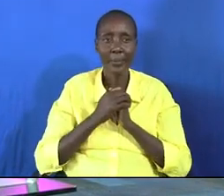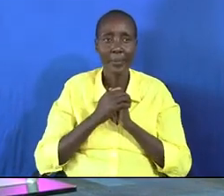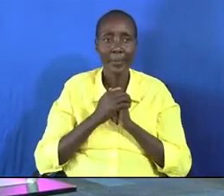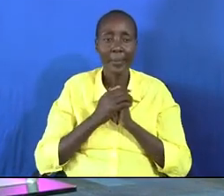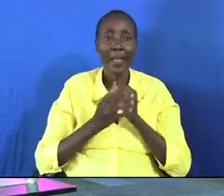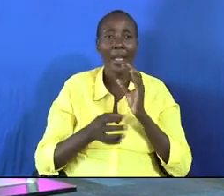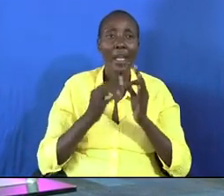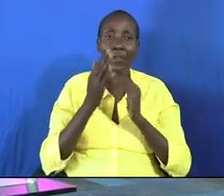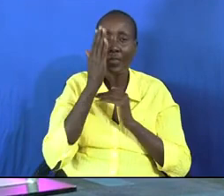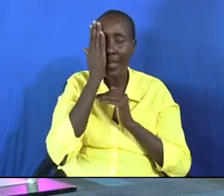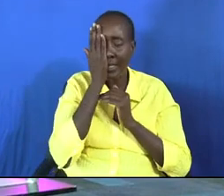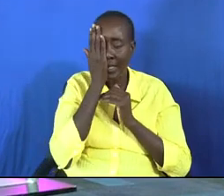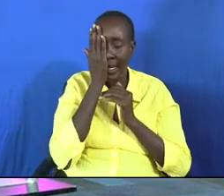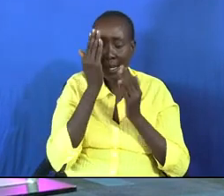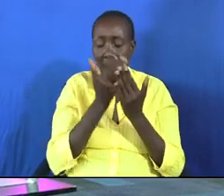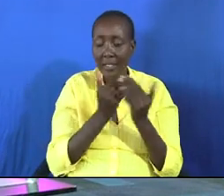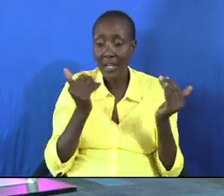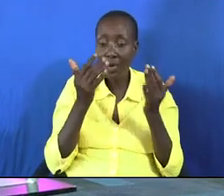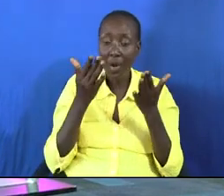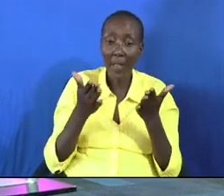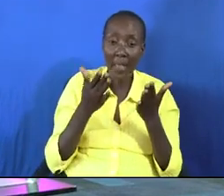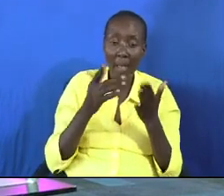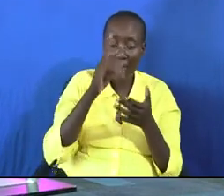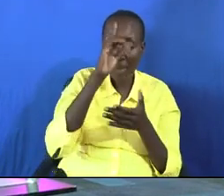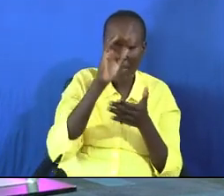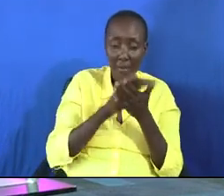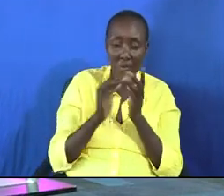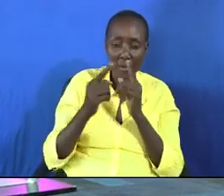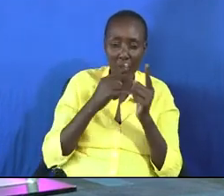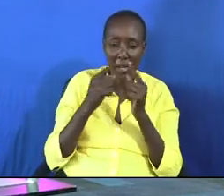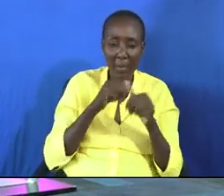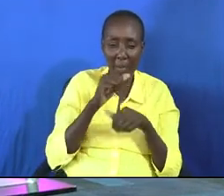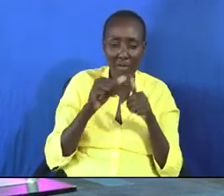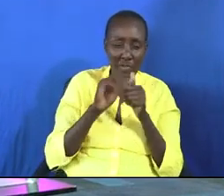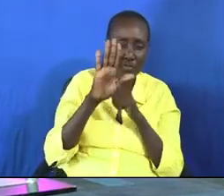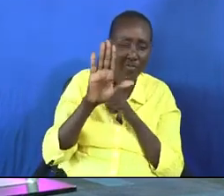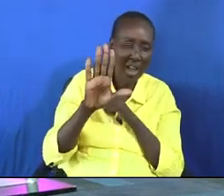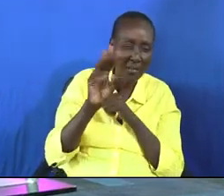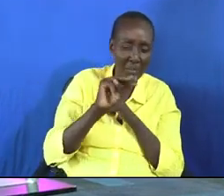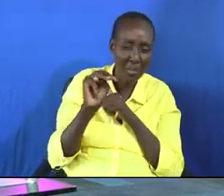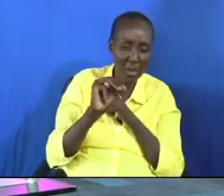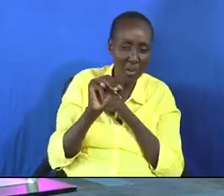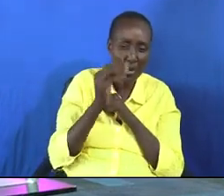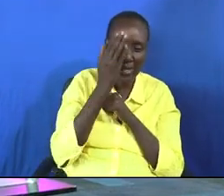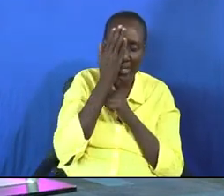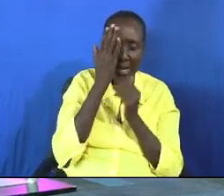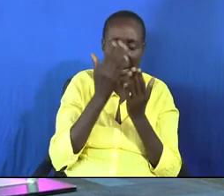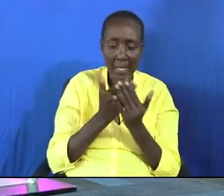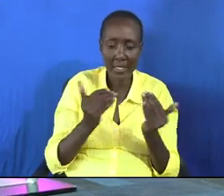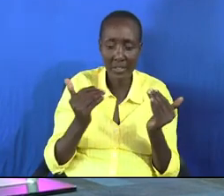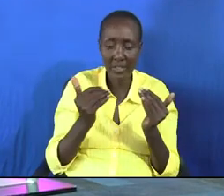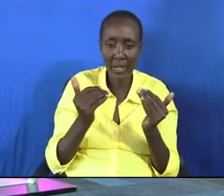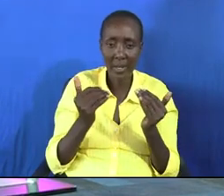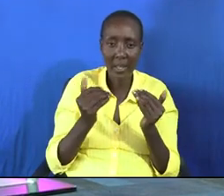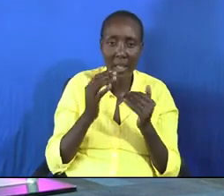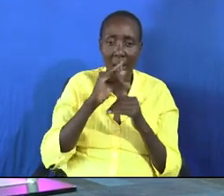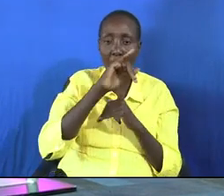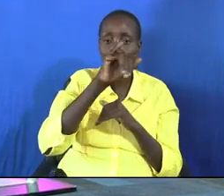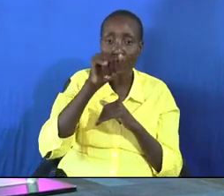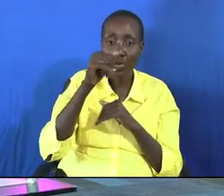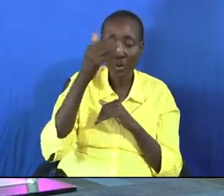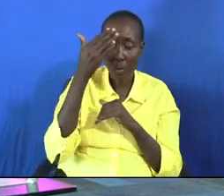The Israelites were there. I think they were talking about 5 million Israelites. Joshua, we are not